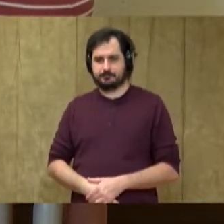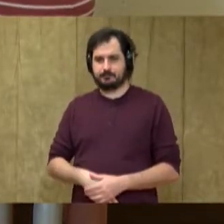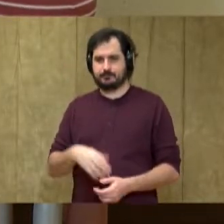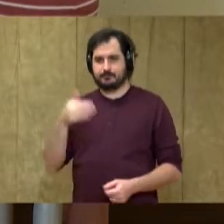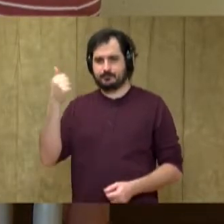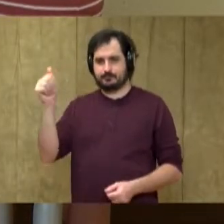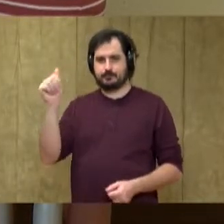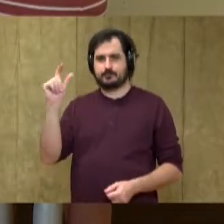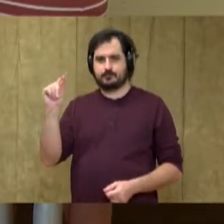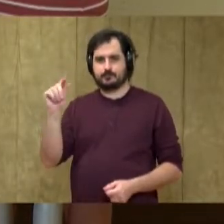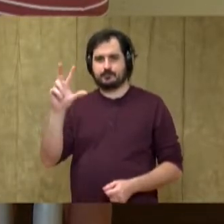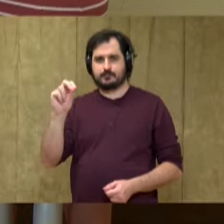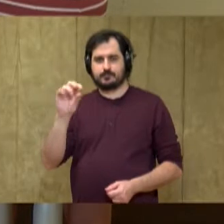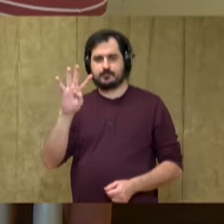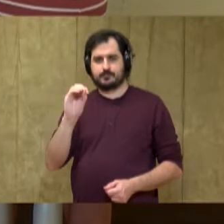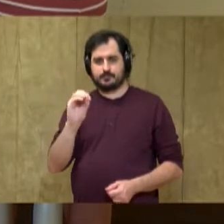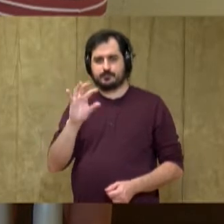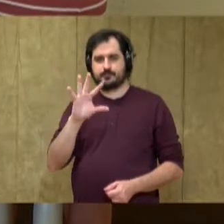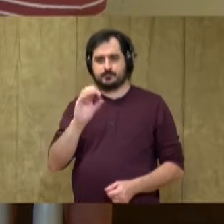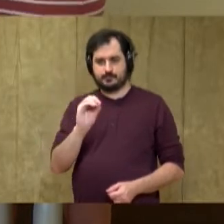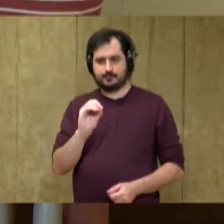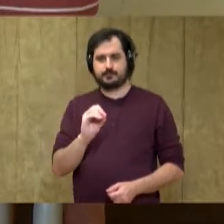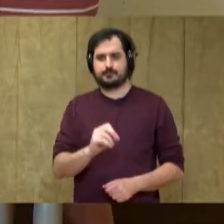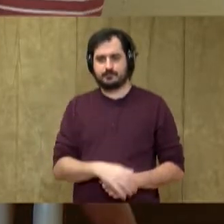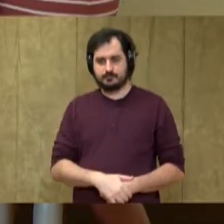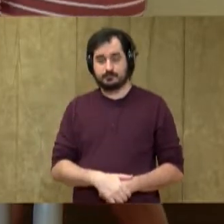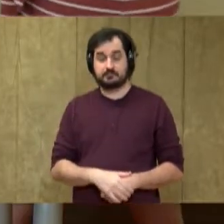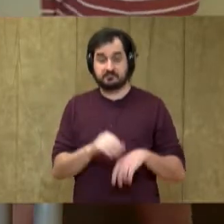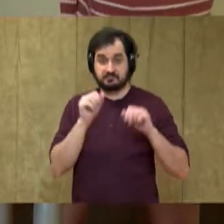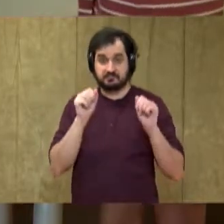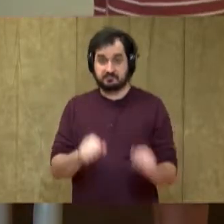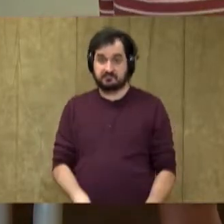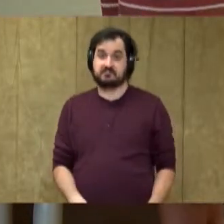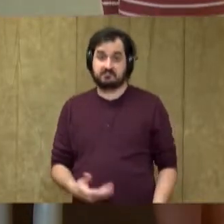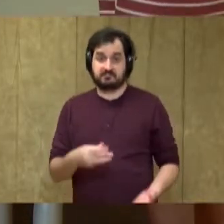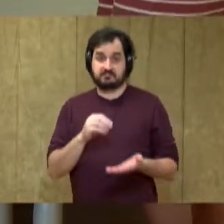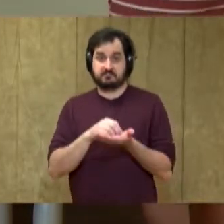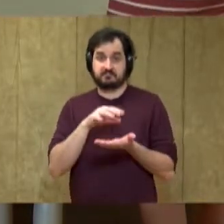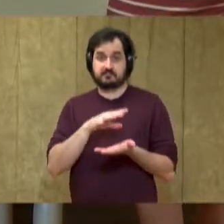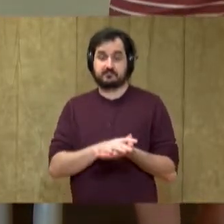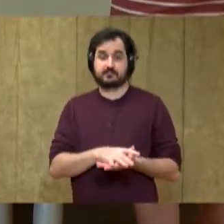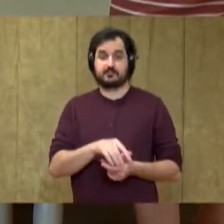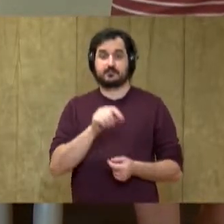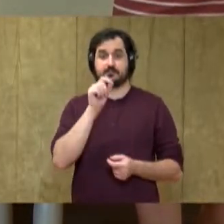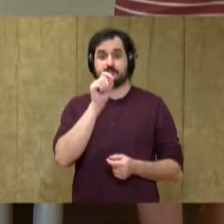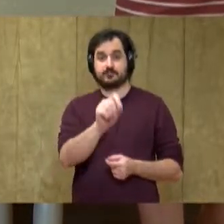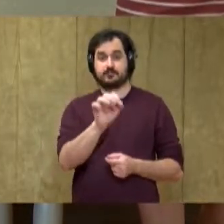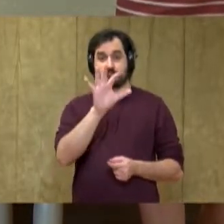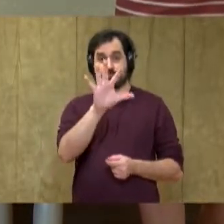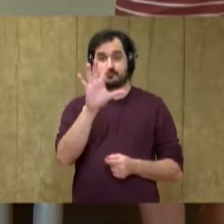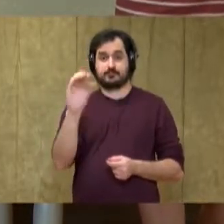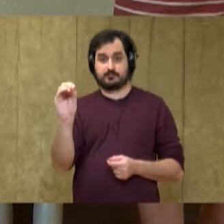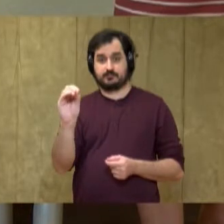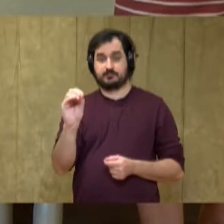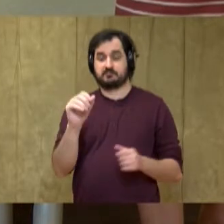10, 20, 30, 40, 50. You could say 50 hundredths,